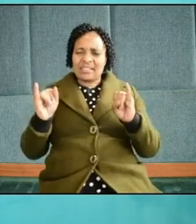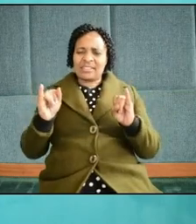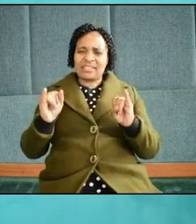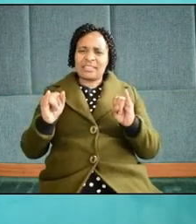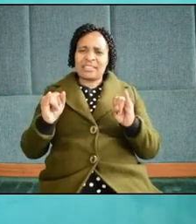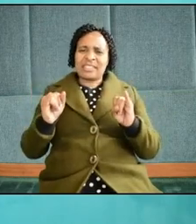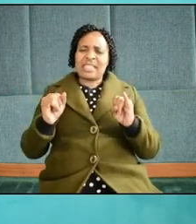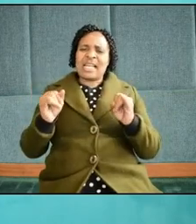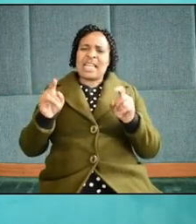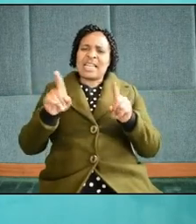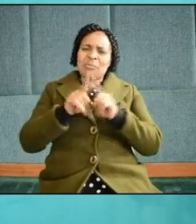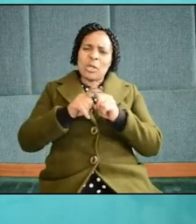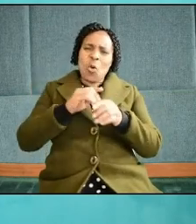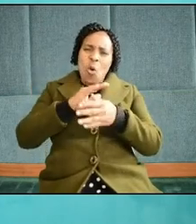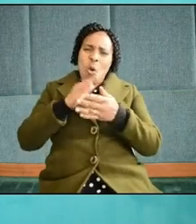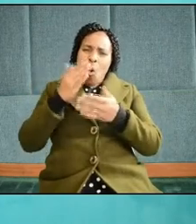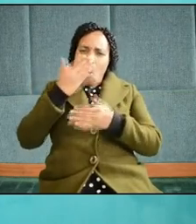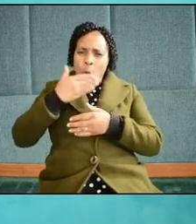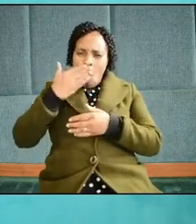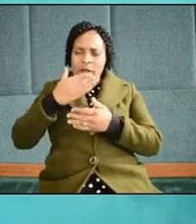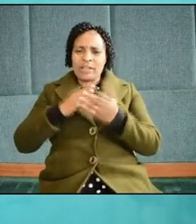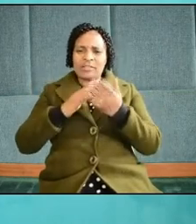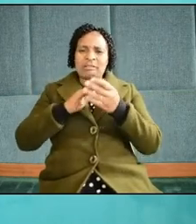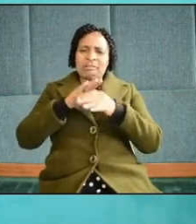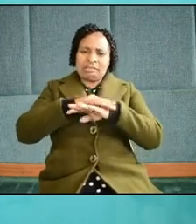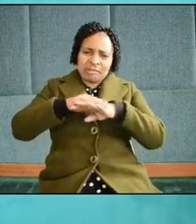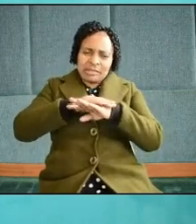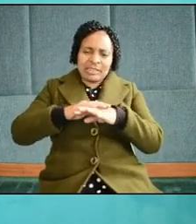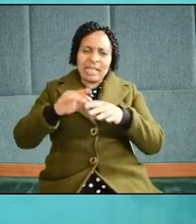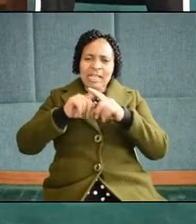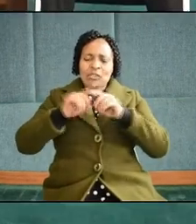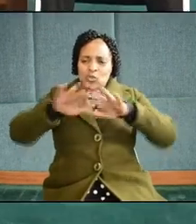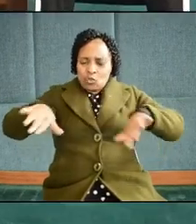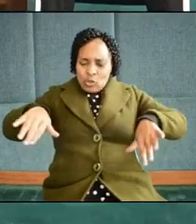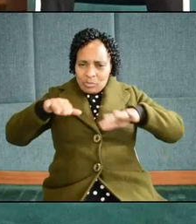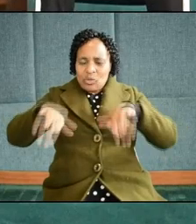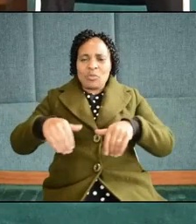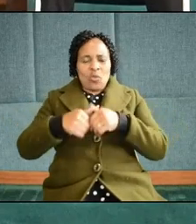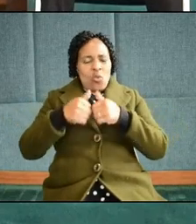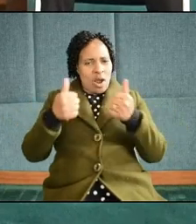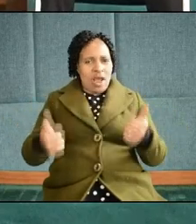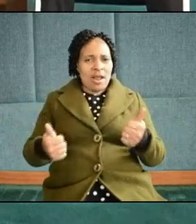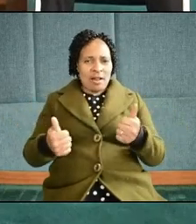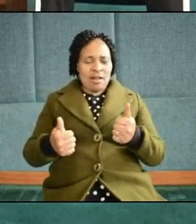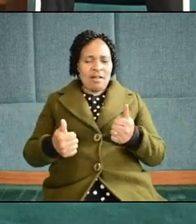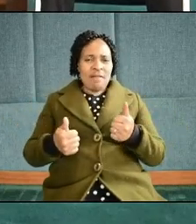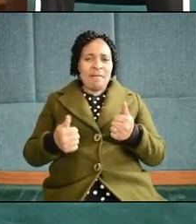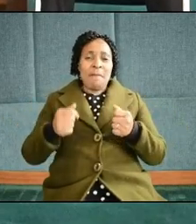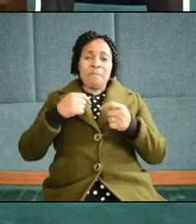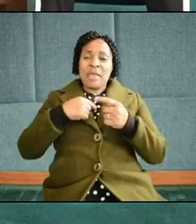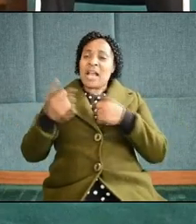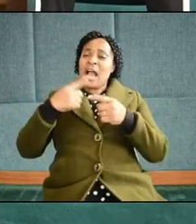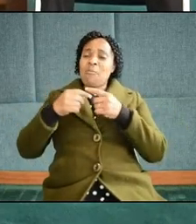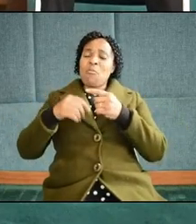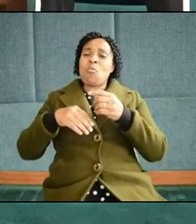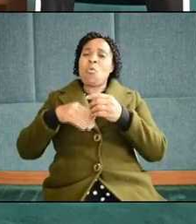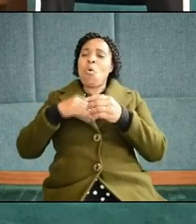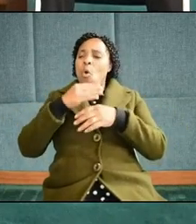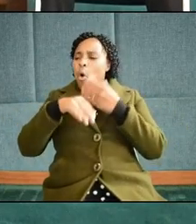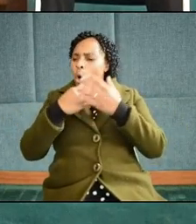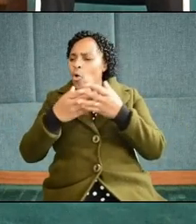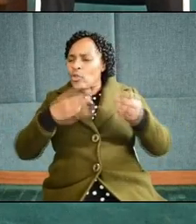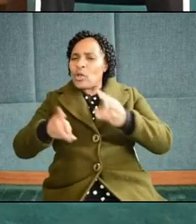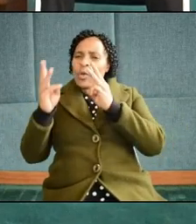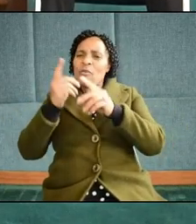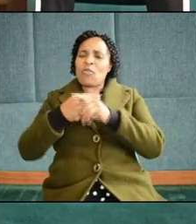just go deep. I think even Naaman would have gone swimming because he's like, this is nice. In fact, he reasoned that way and he said, I mean, I come all the way from Damascus and you're